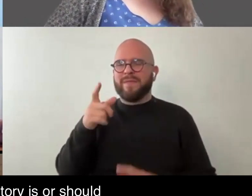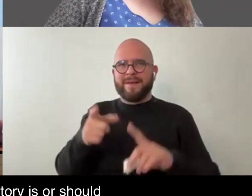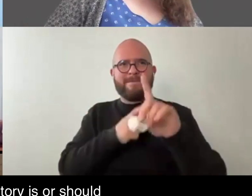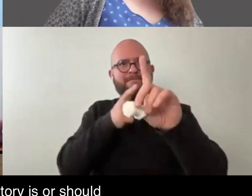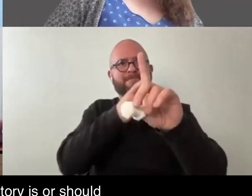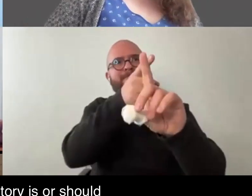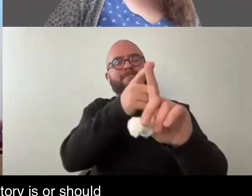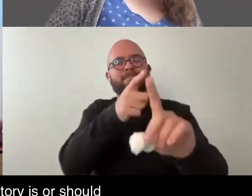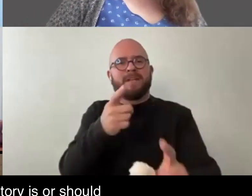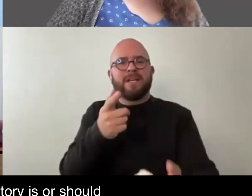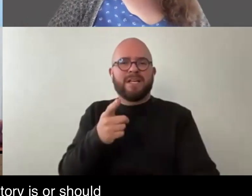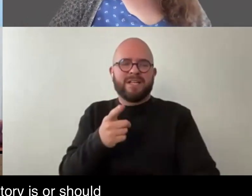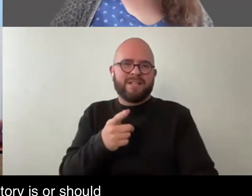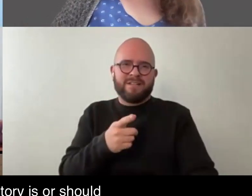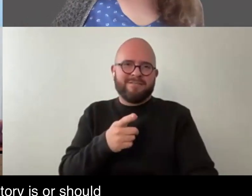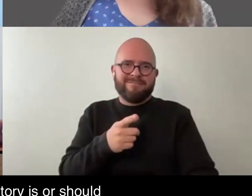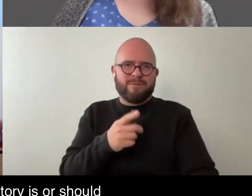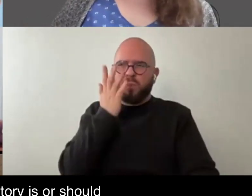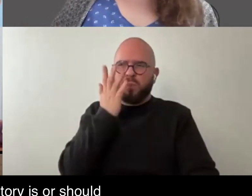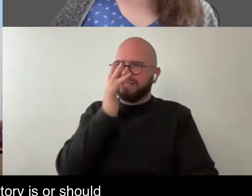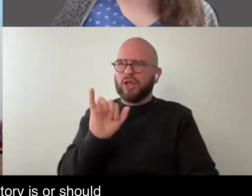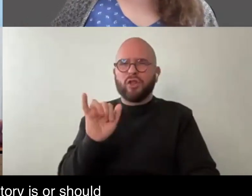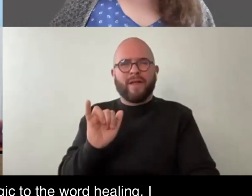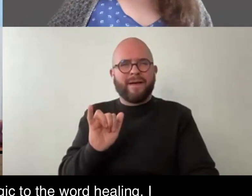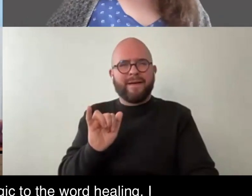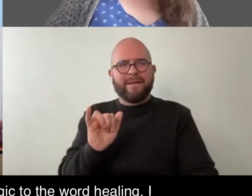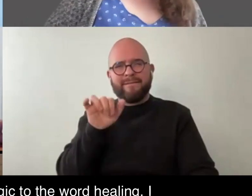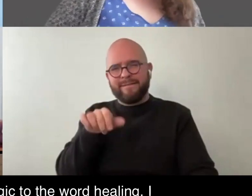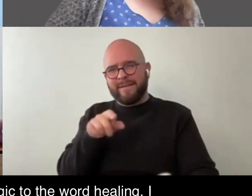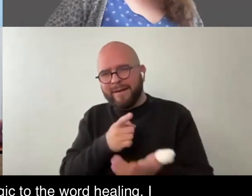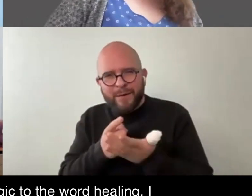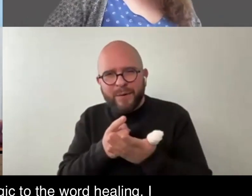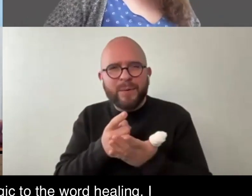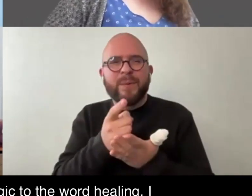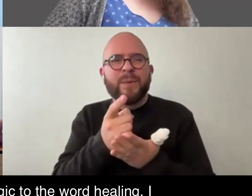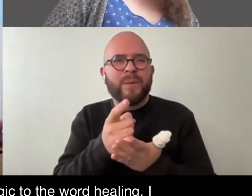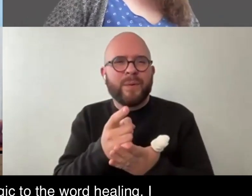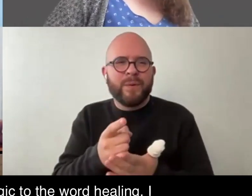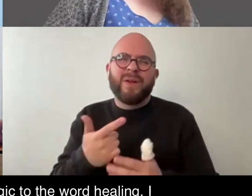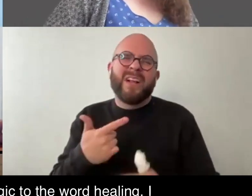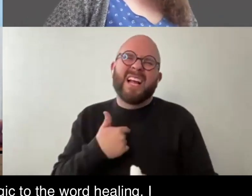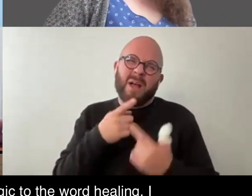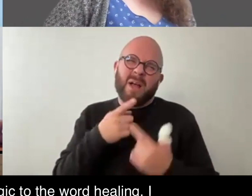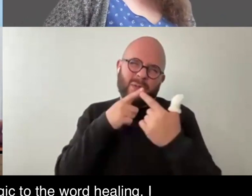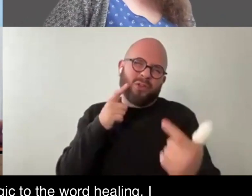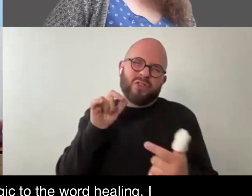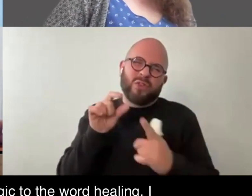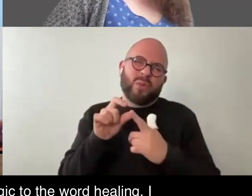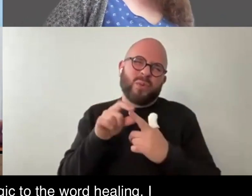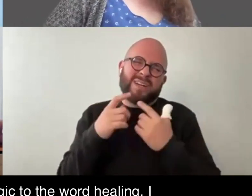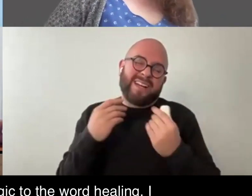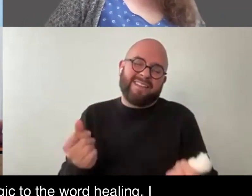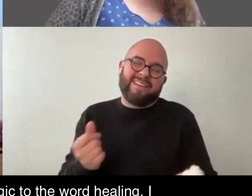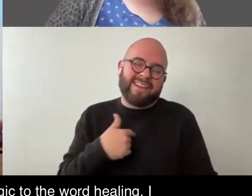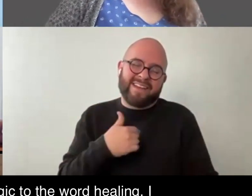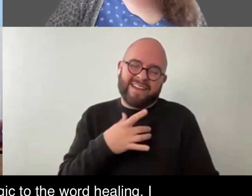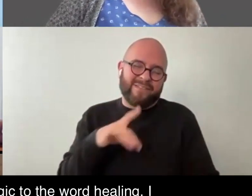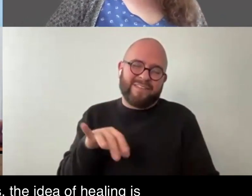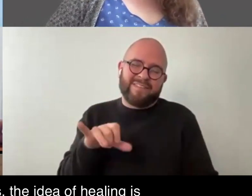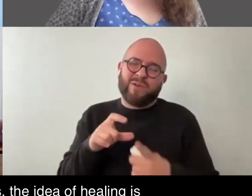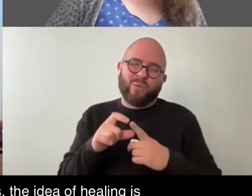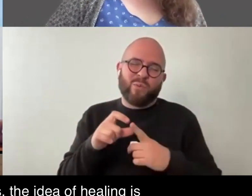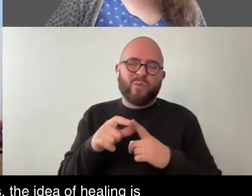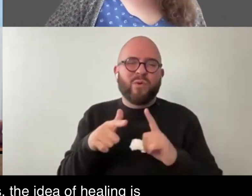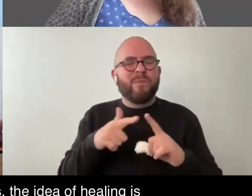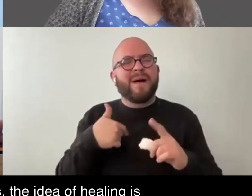is or should look like. What healing, if we even, I'm kind of allergic to the word healing. I don't like the word healing, but I think in